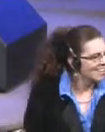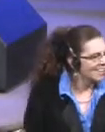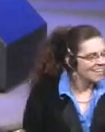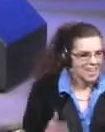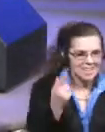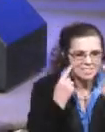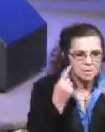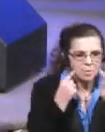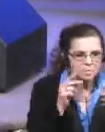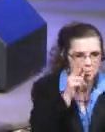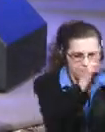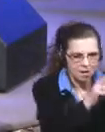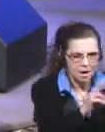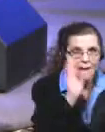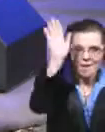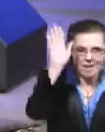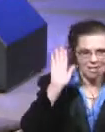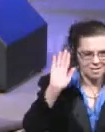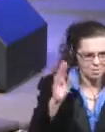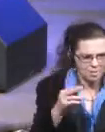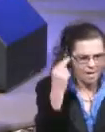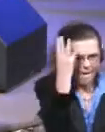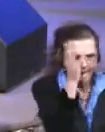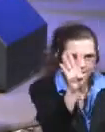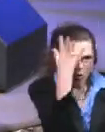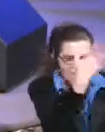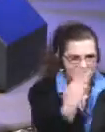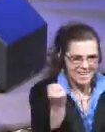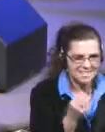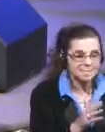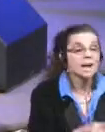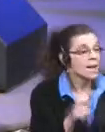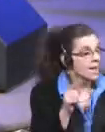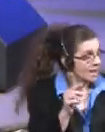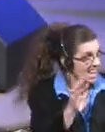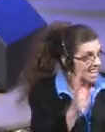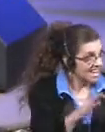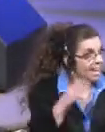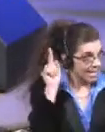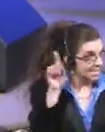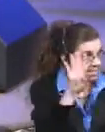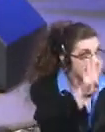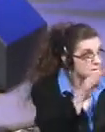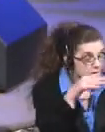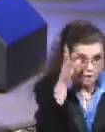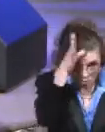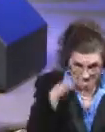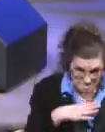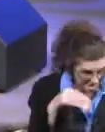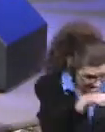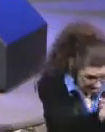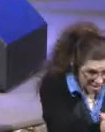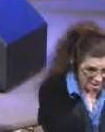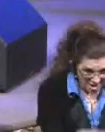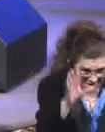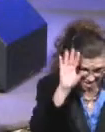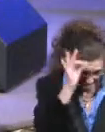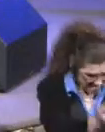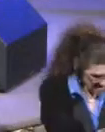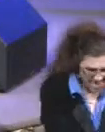weeping prophet. In Ezekiel, he's a wonderful four-faced man. In Daniel, he is the fourth man in the fire. In Hosea, he's a faithful husband who's forever married